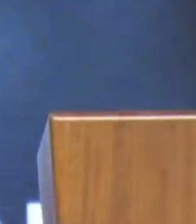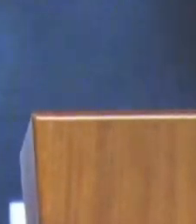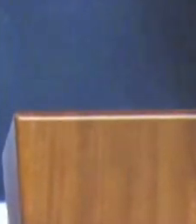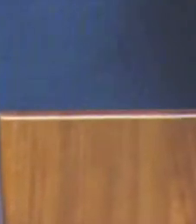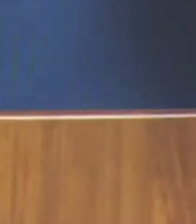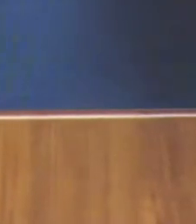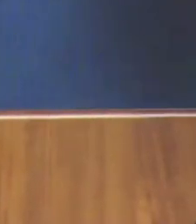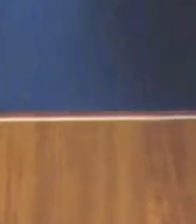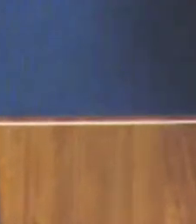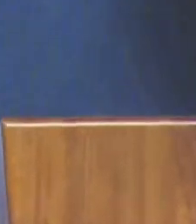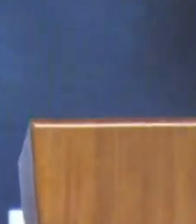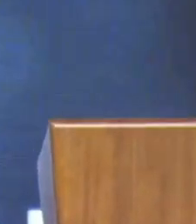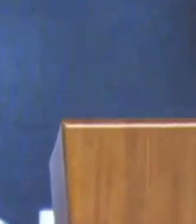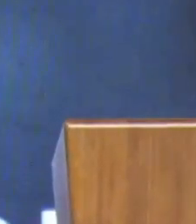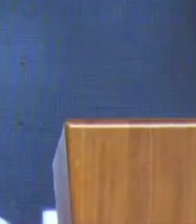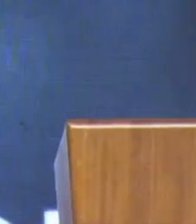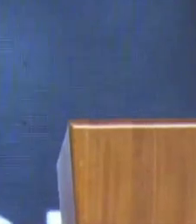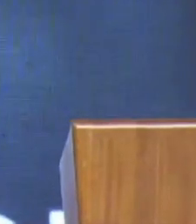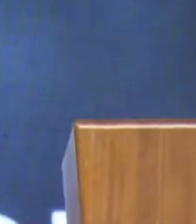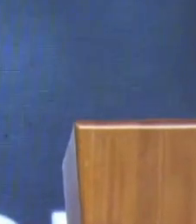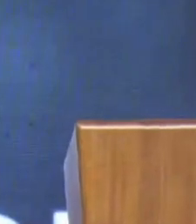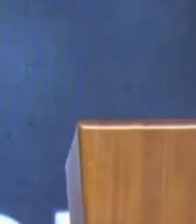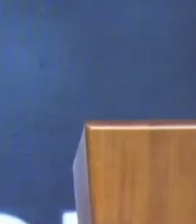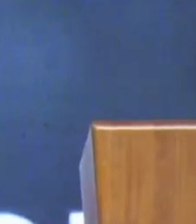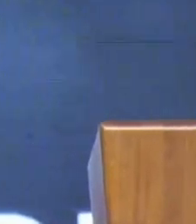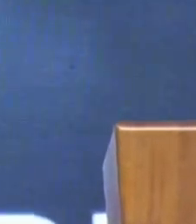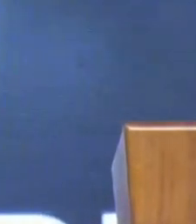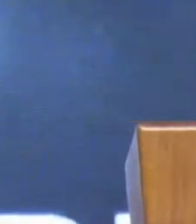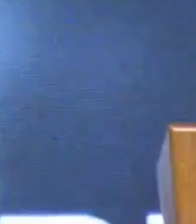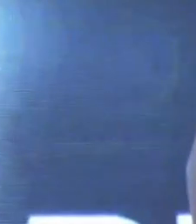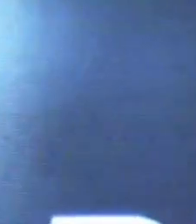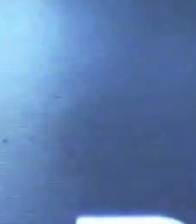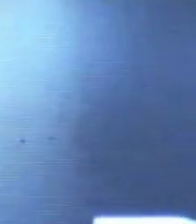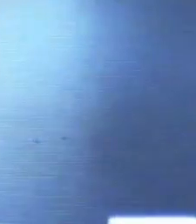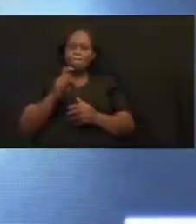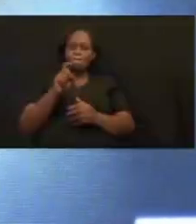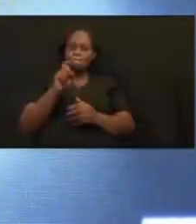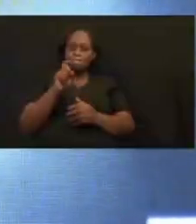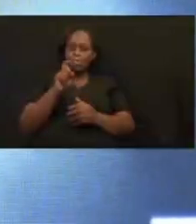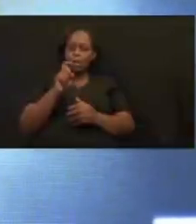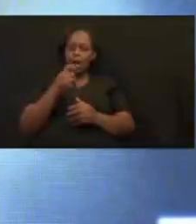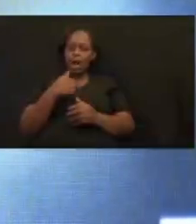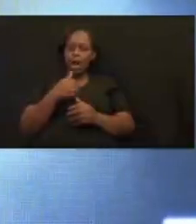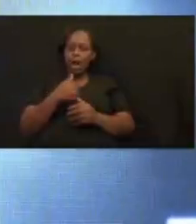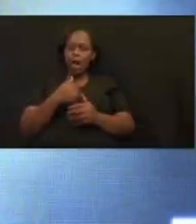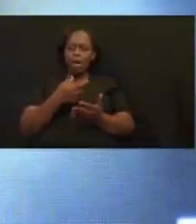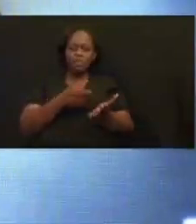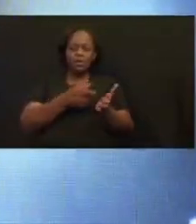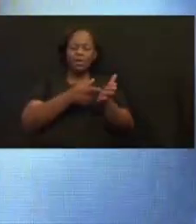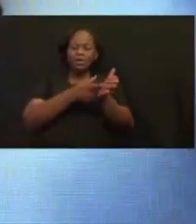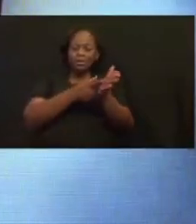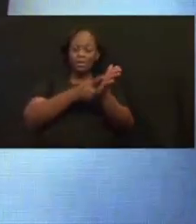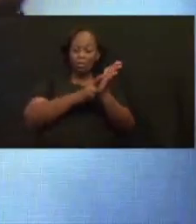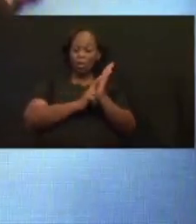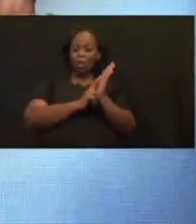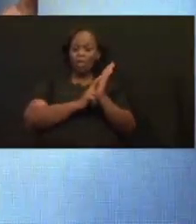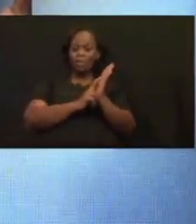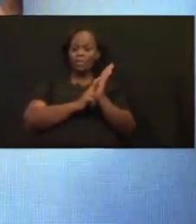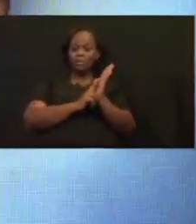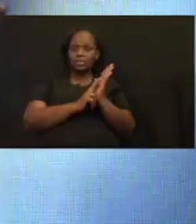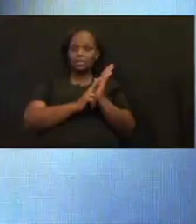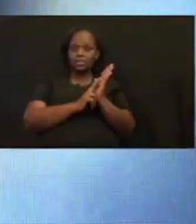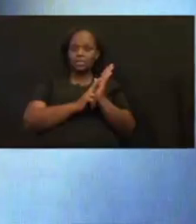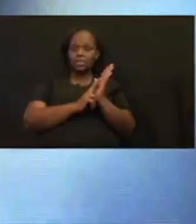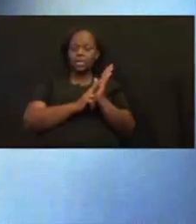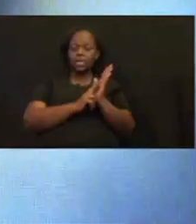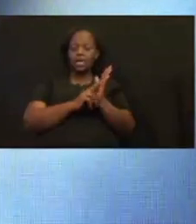But you see, there are requirements. Listen carefully now. There are requirements that must be met